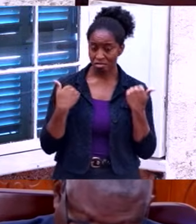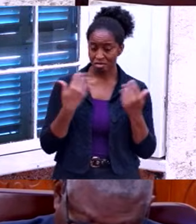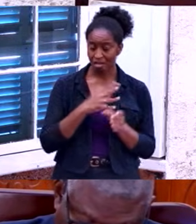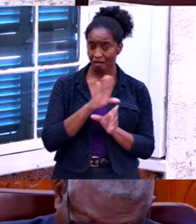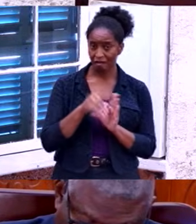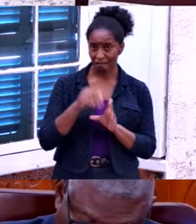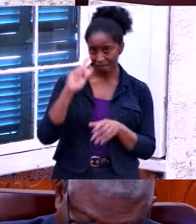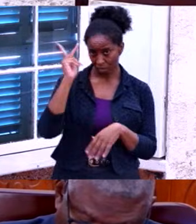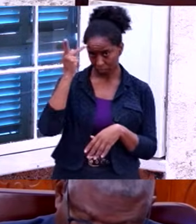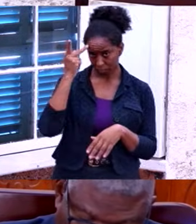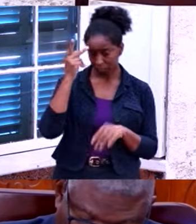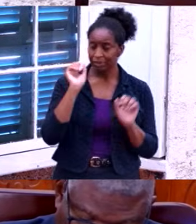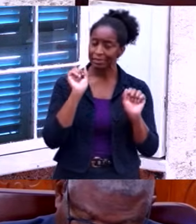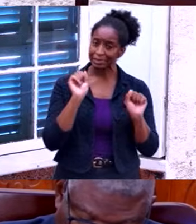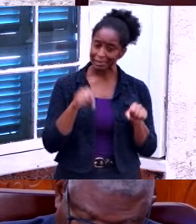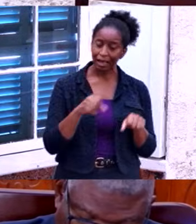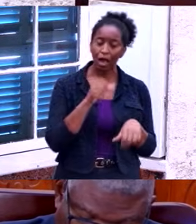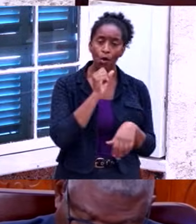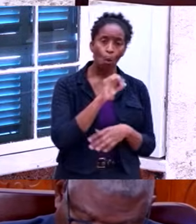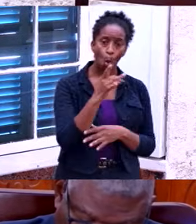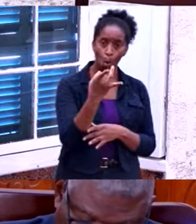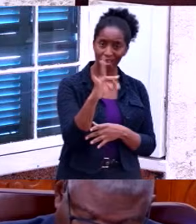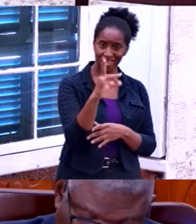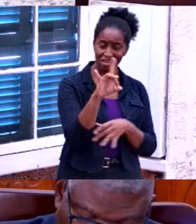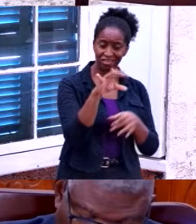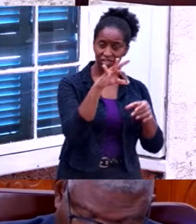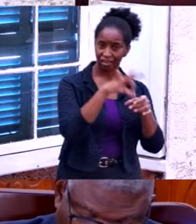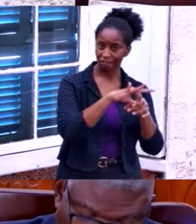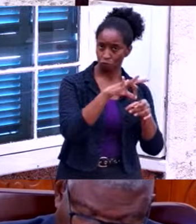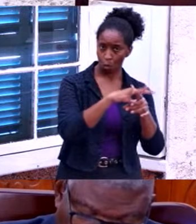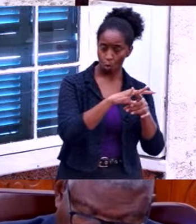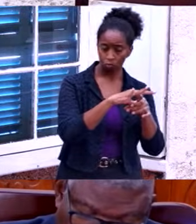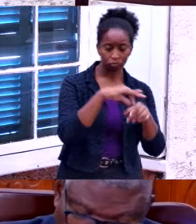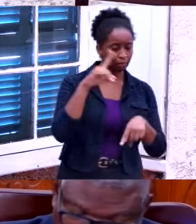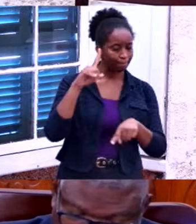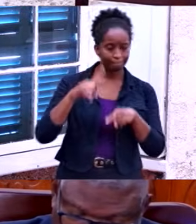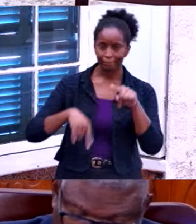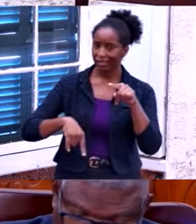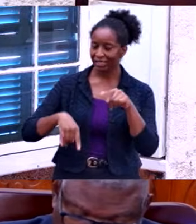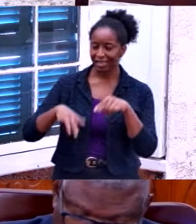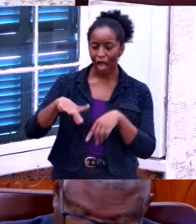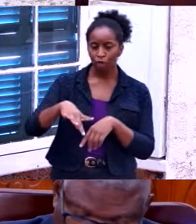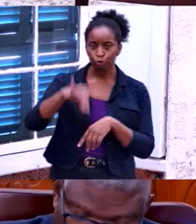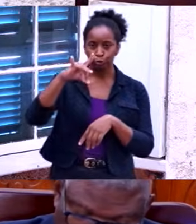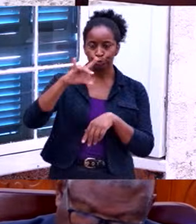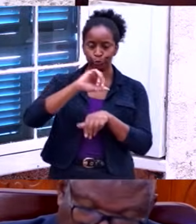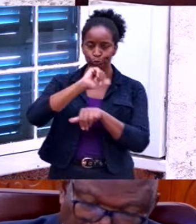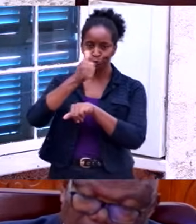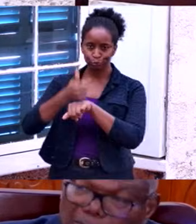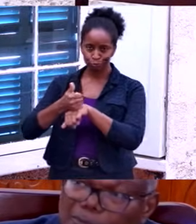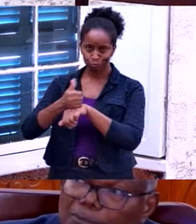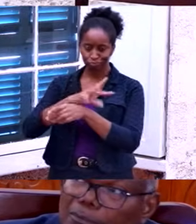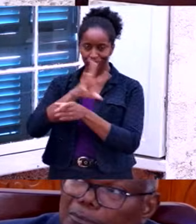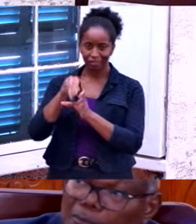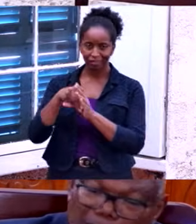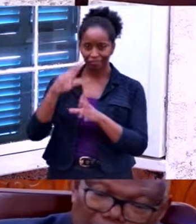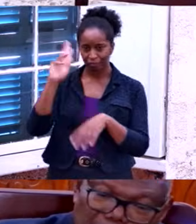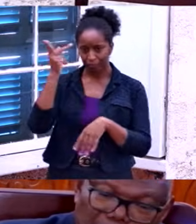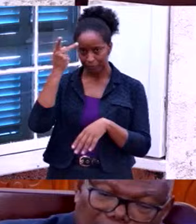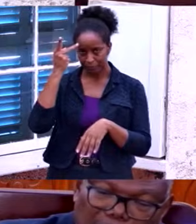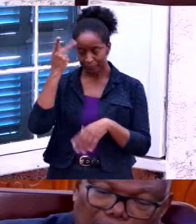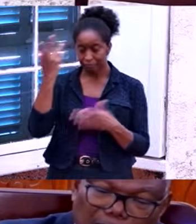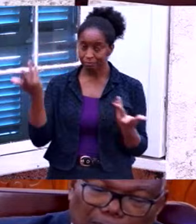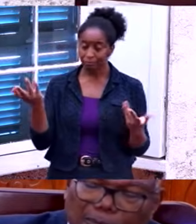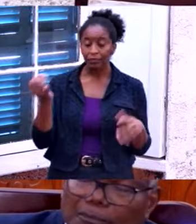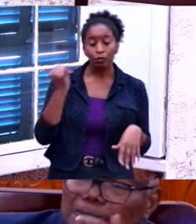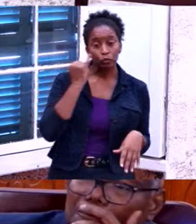be elected. And our view remains that if in fact you can get enough people who want to vote for you, then that